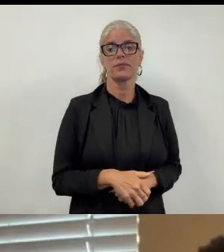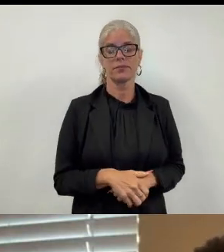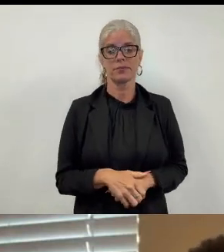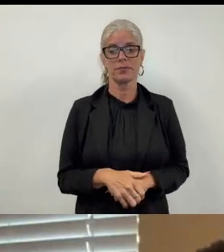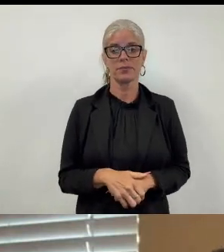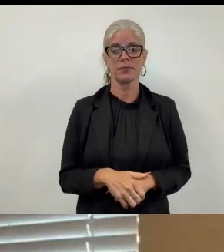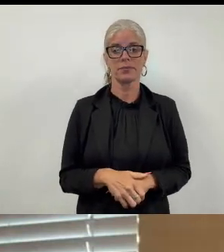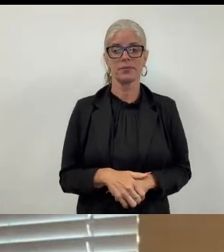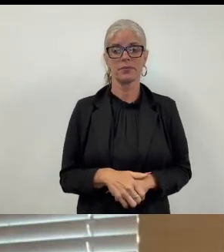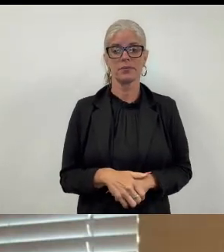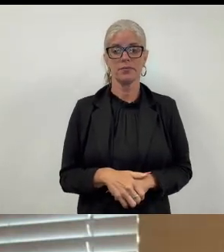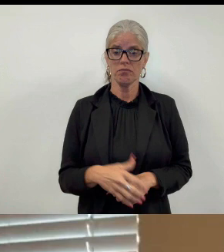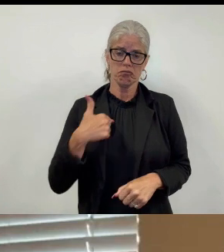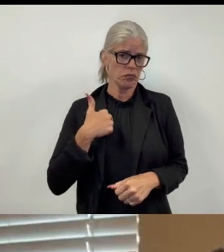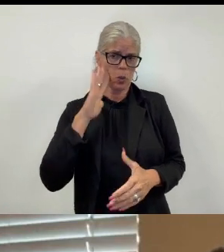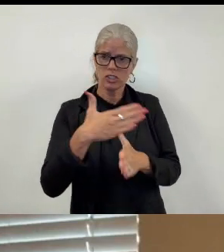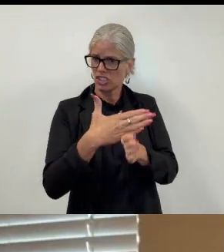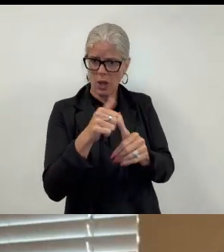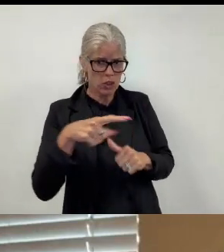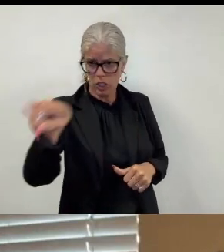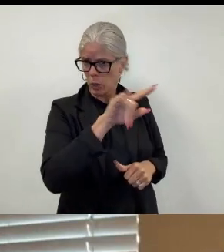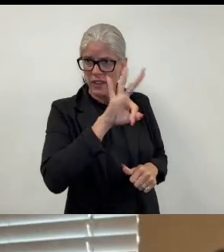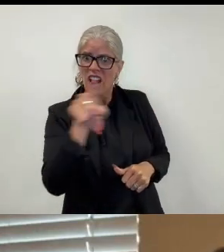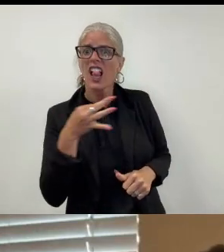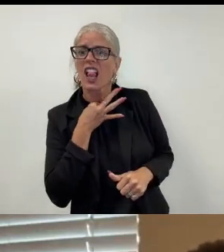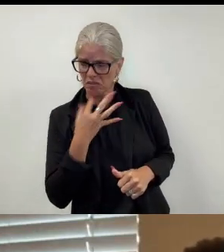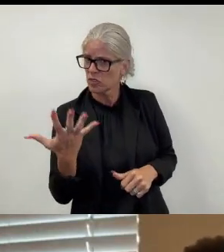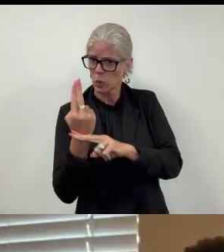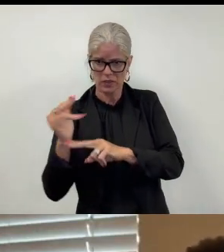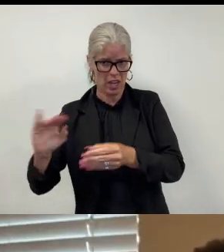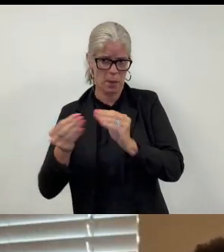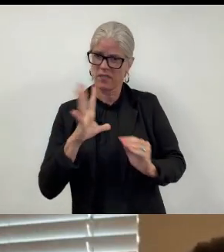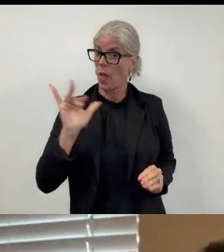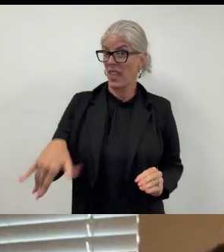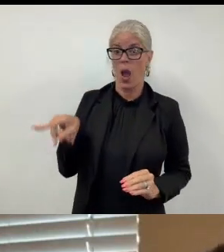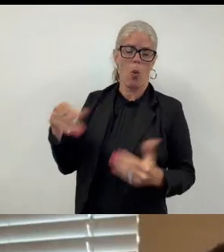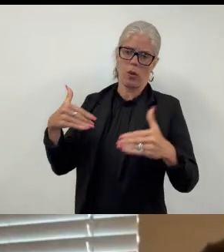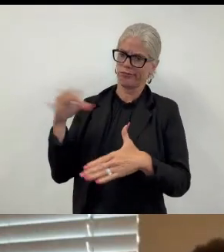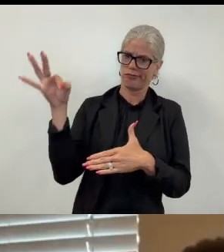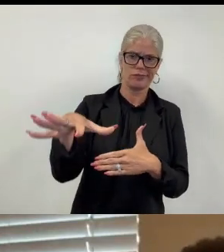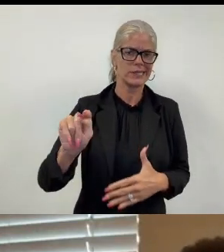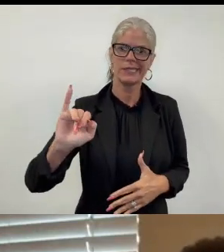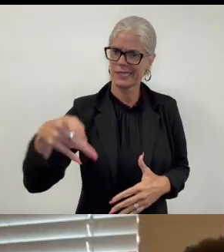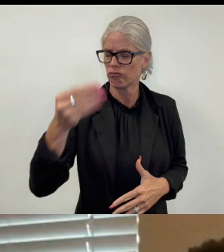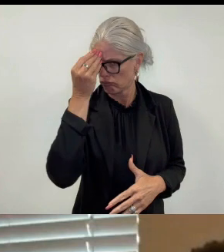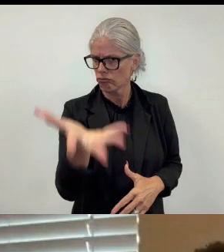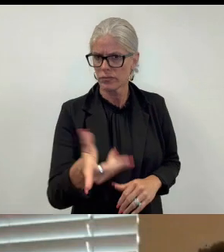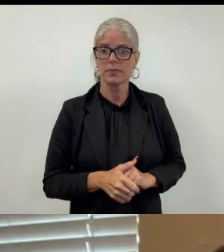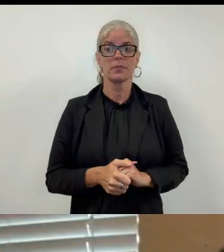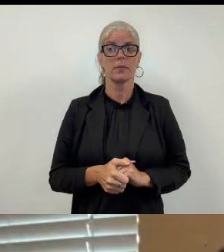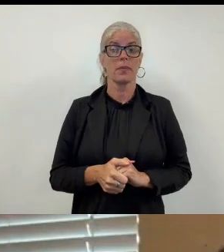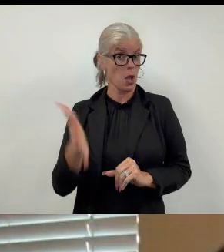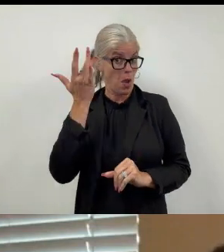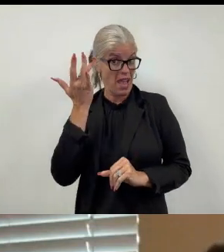contact in my phone. And so I'm happy to, kind of consolidate all of those and share those with you if you think that'd be useful. But yeah, that is one